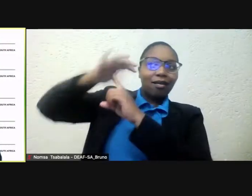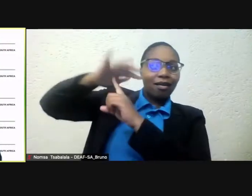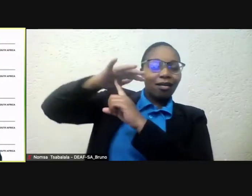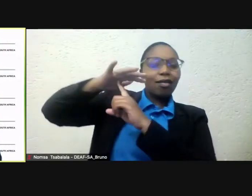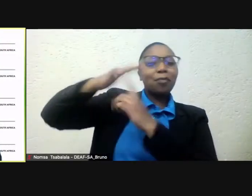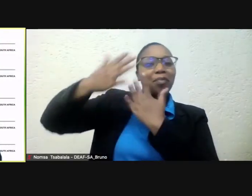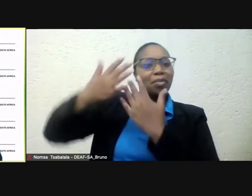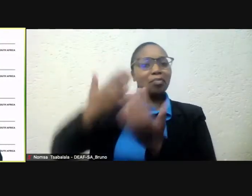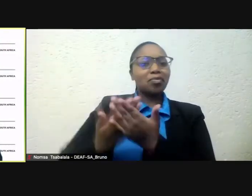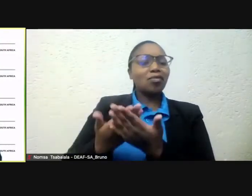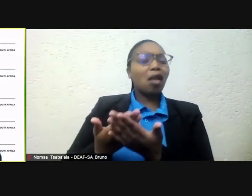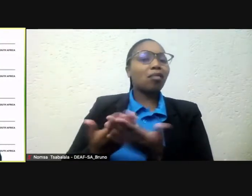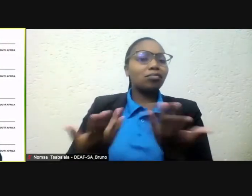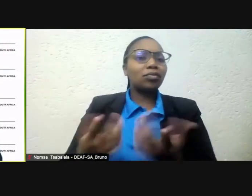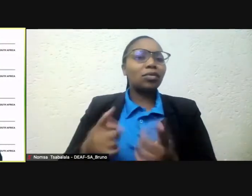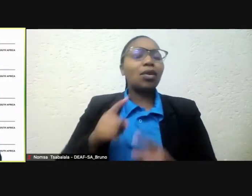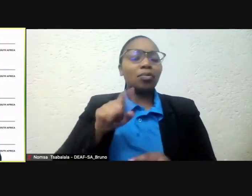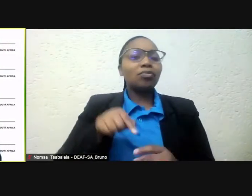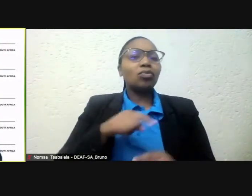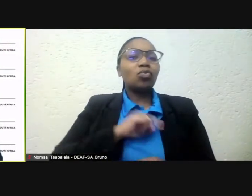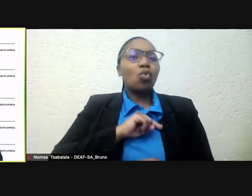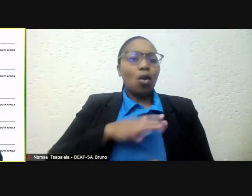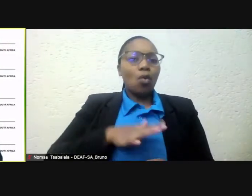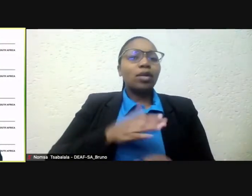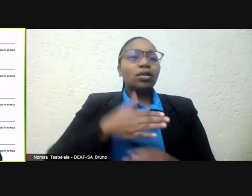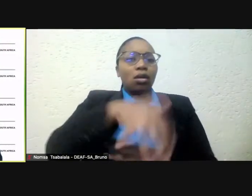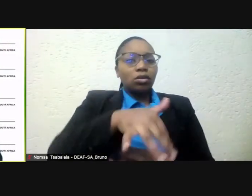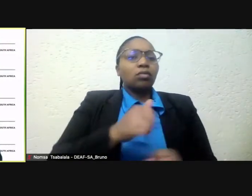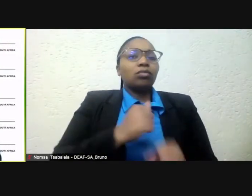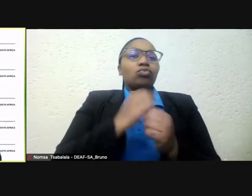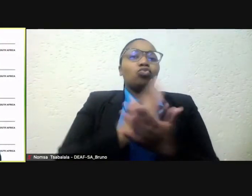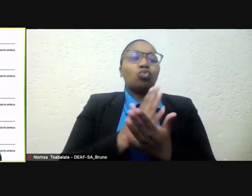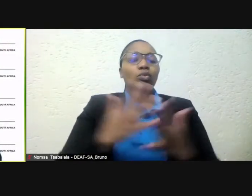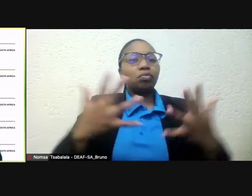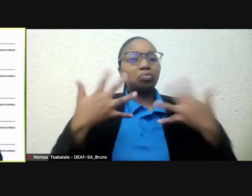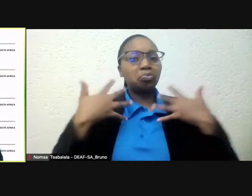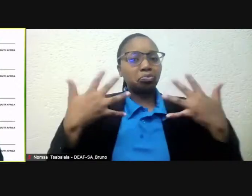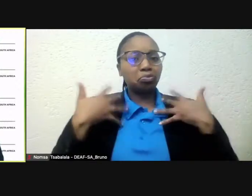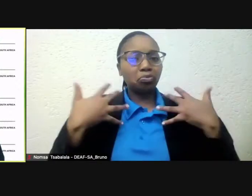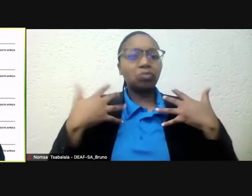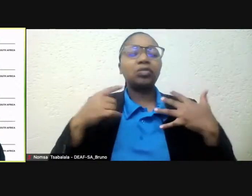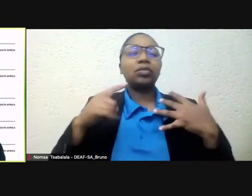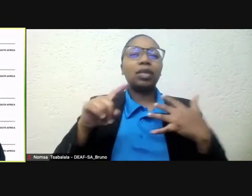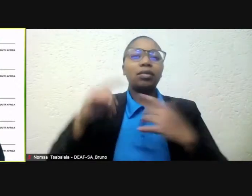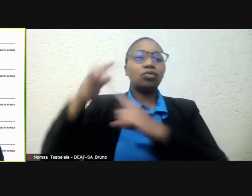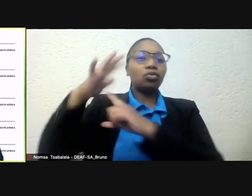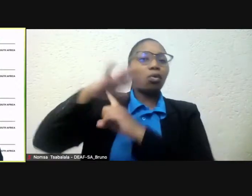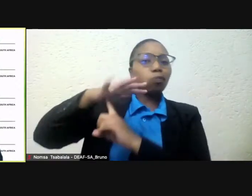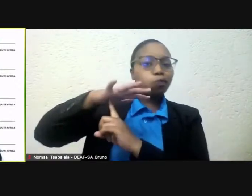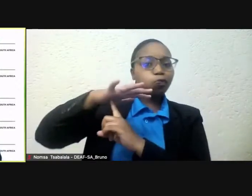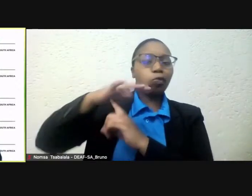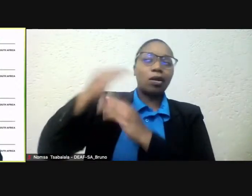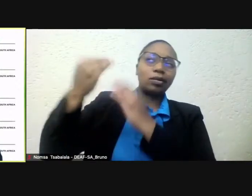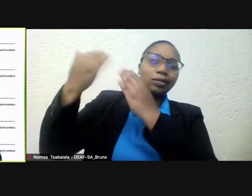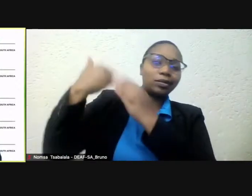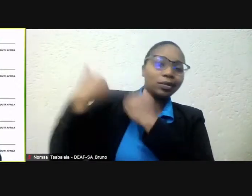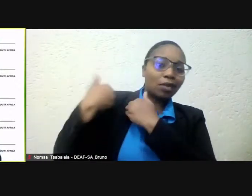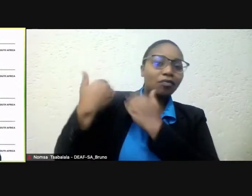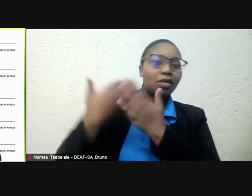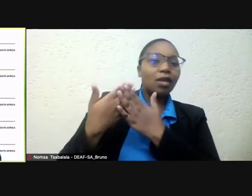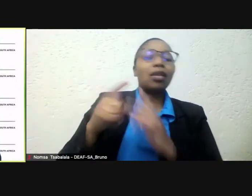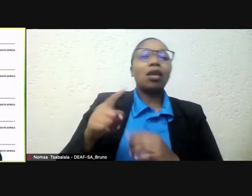a full fresh air. Just protect ourselves from the hot sun. And we also advise that even when you